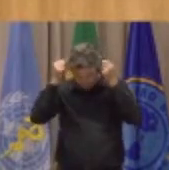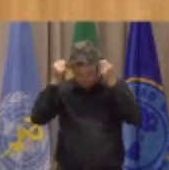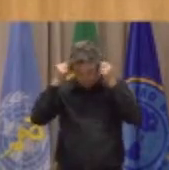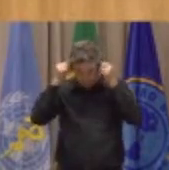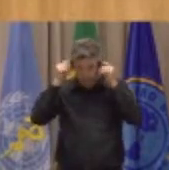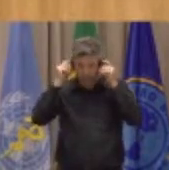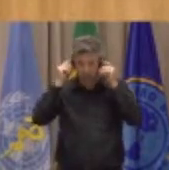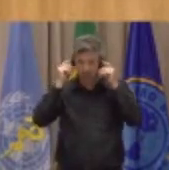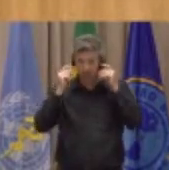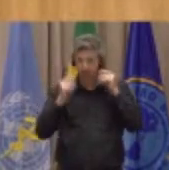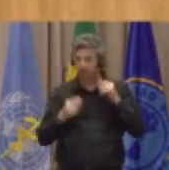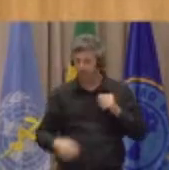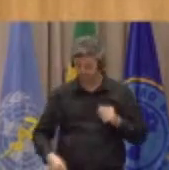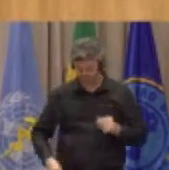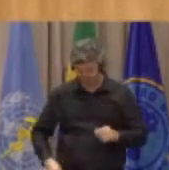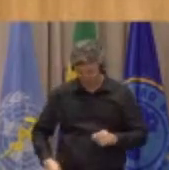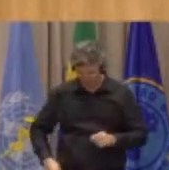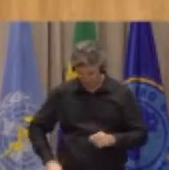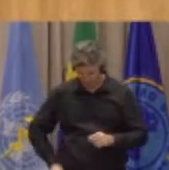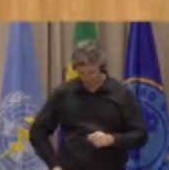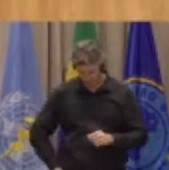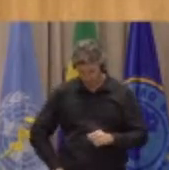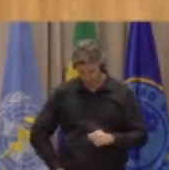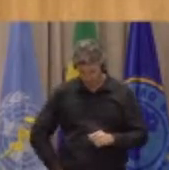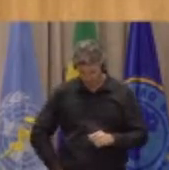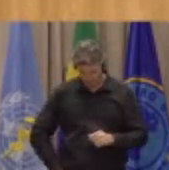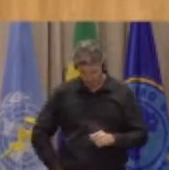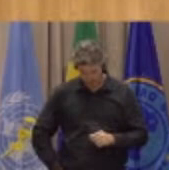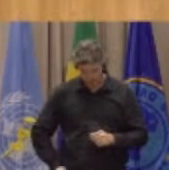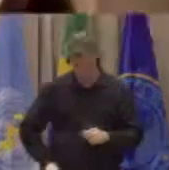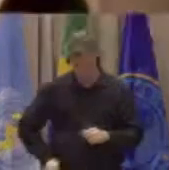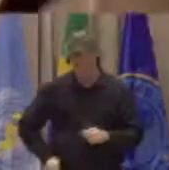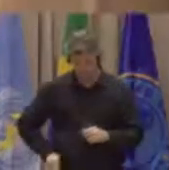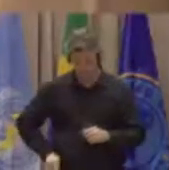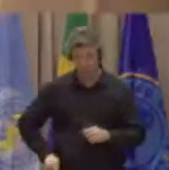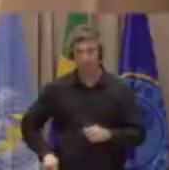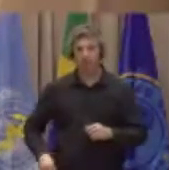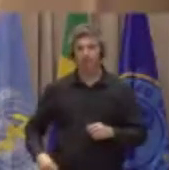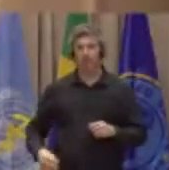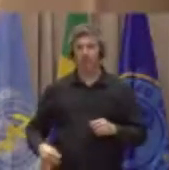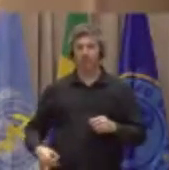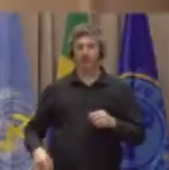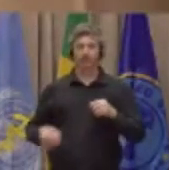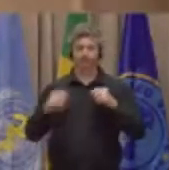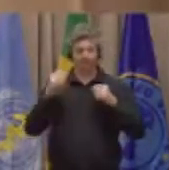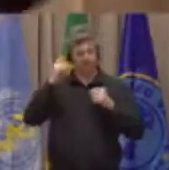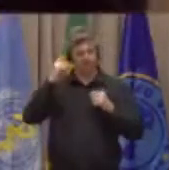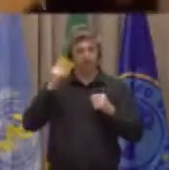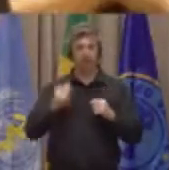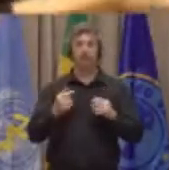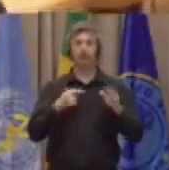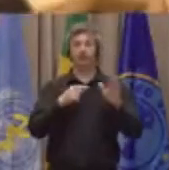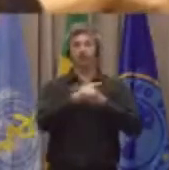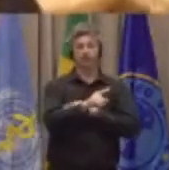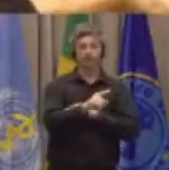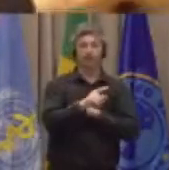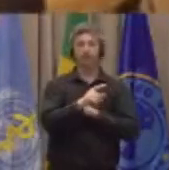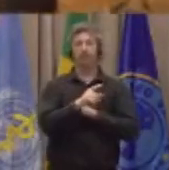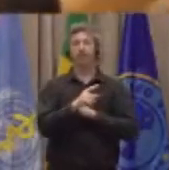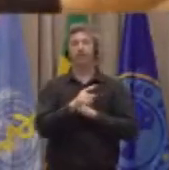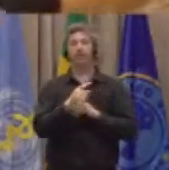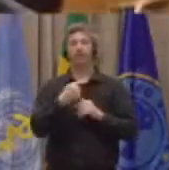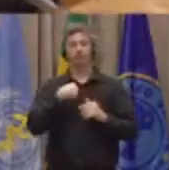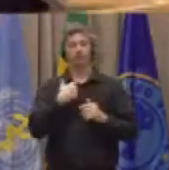of course, that the project started with a number of institutions, and